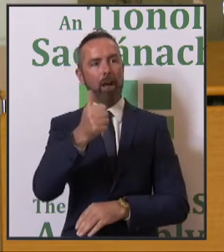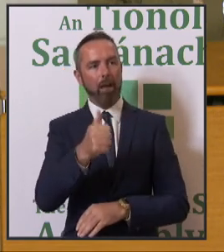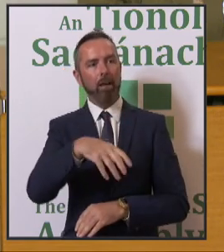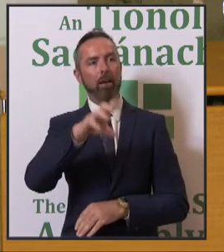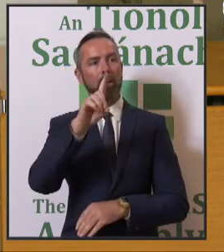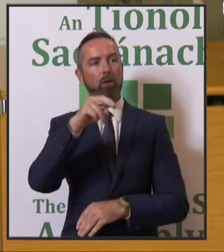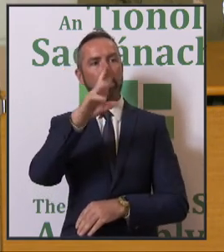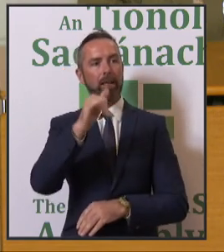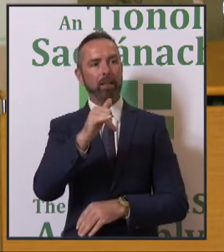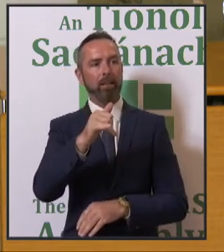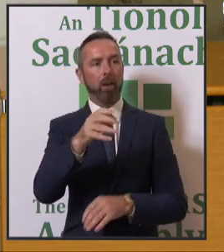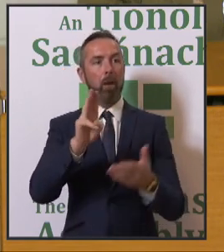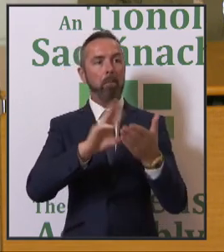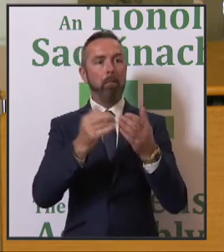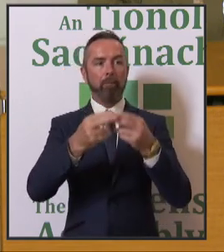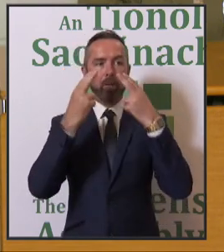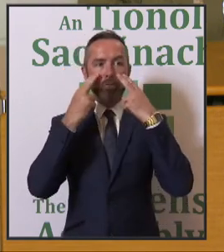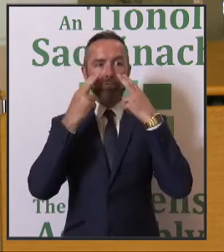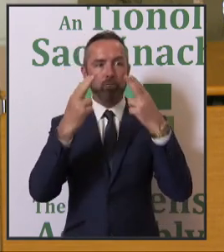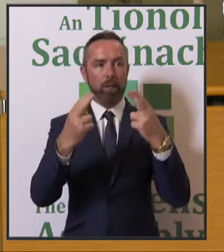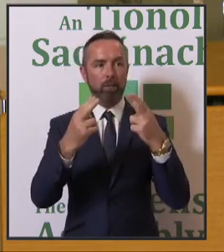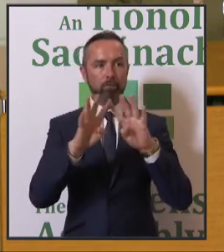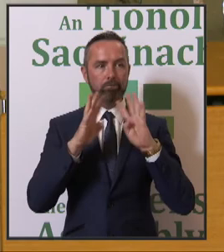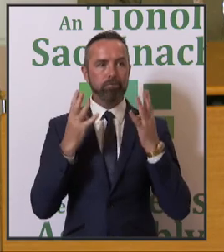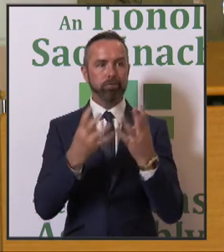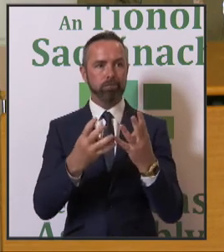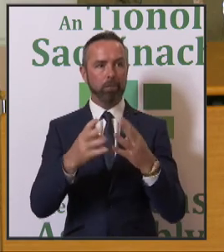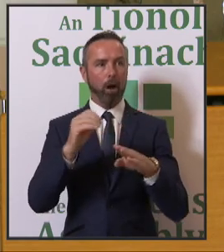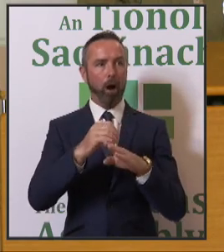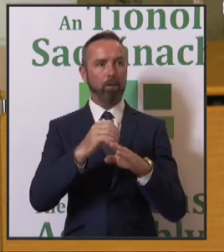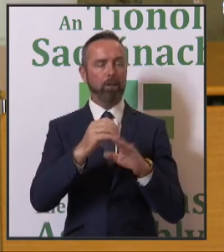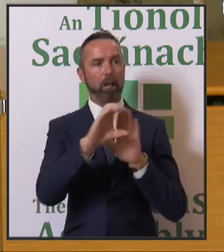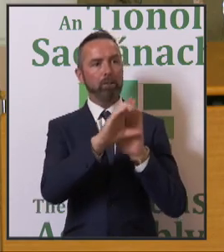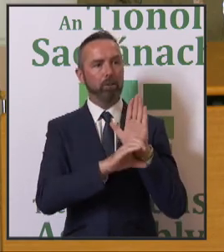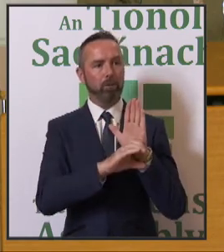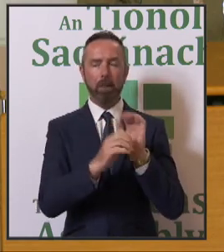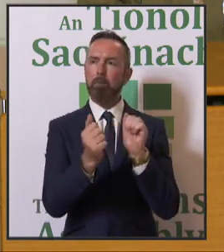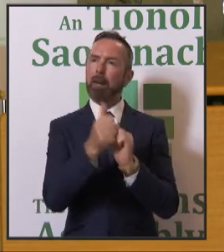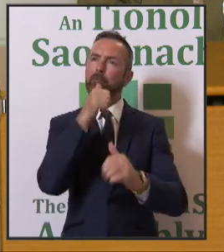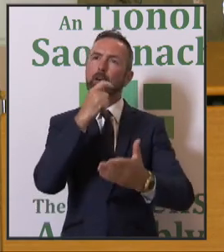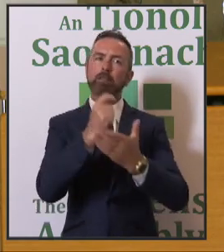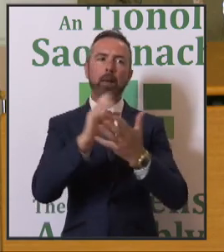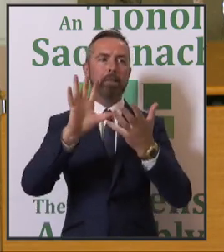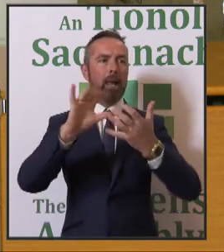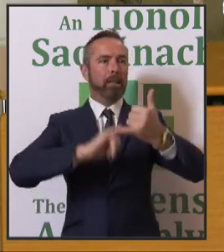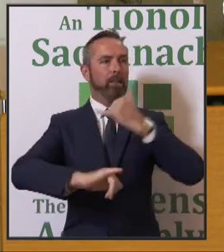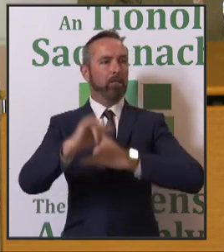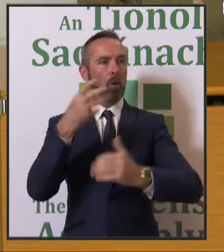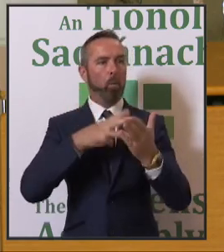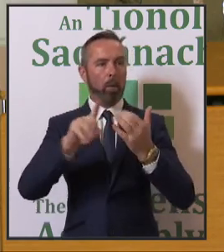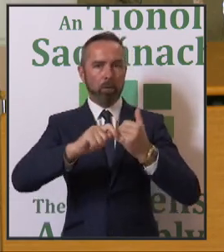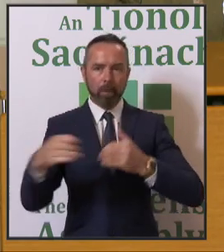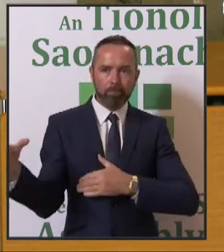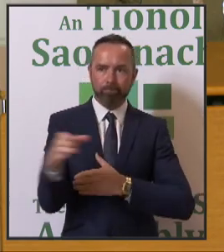the original Convention on the Constitution. I met Deirdre for the first time 10 years ago when we were recruiting for